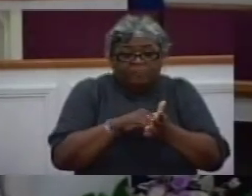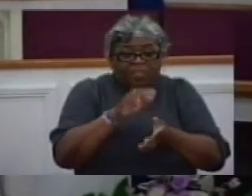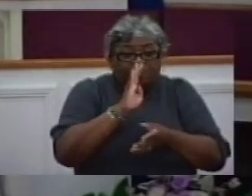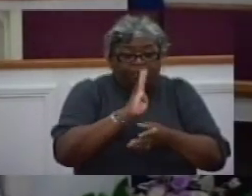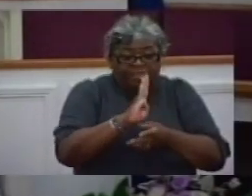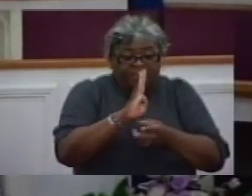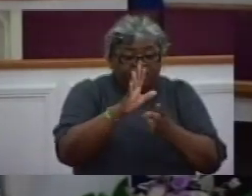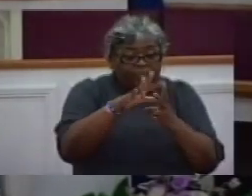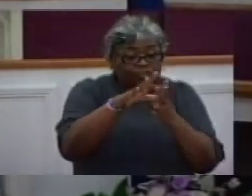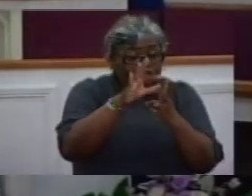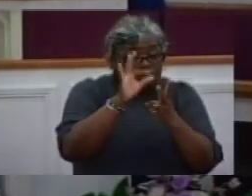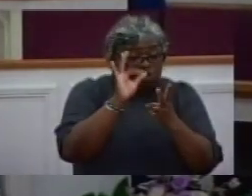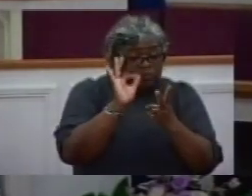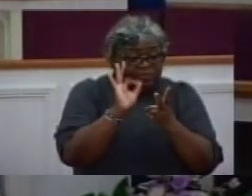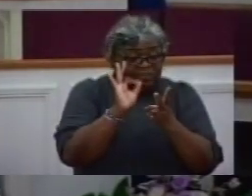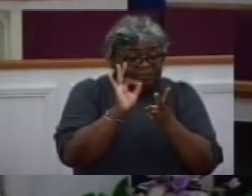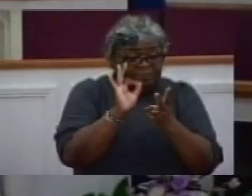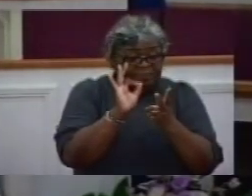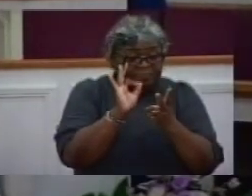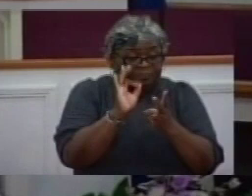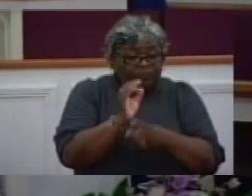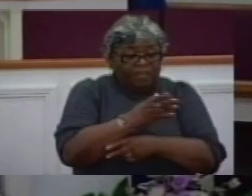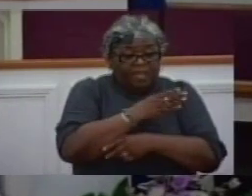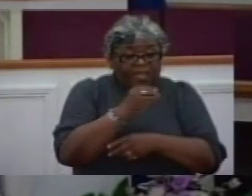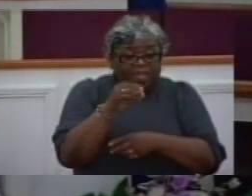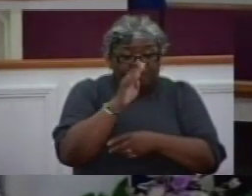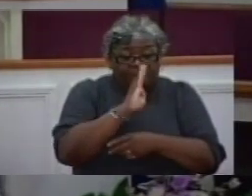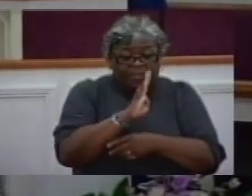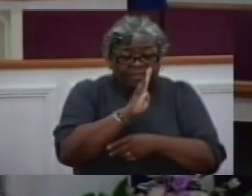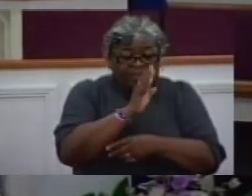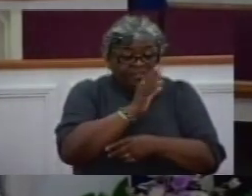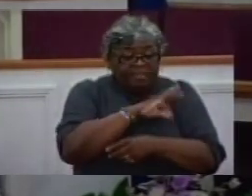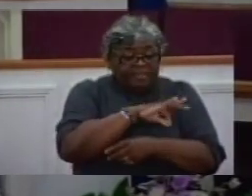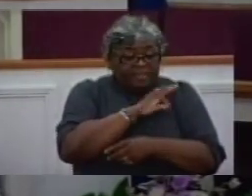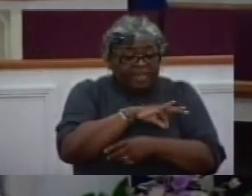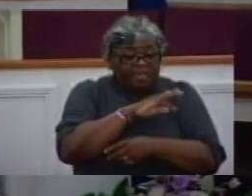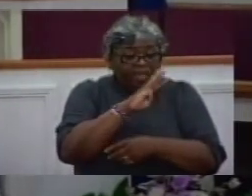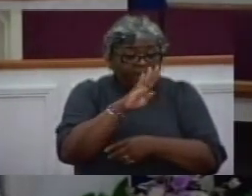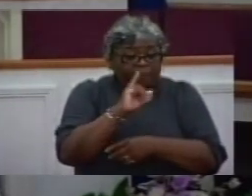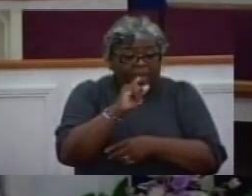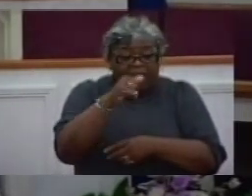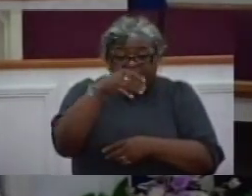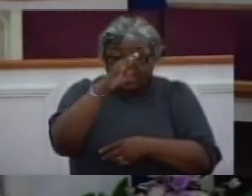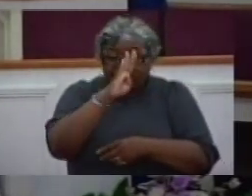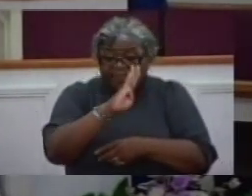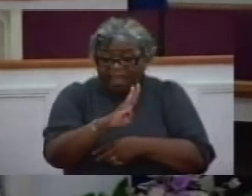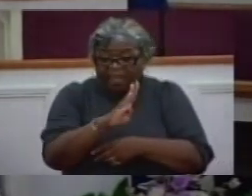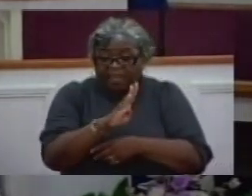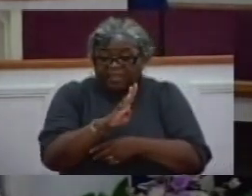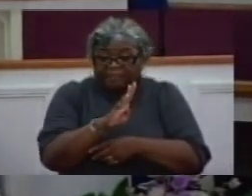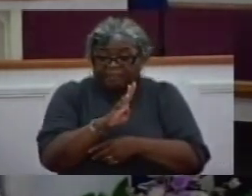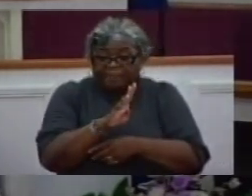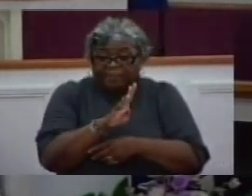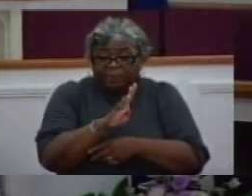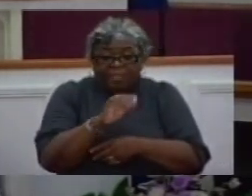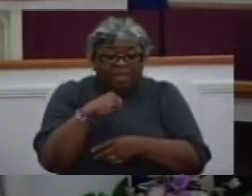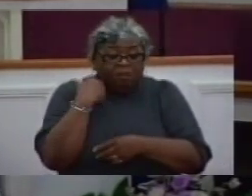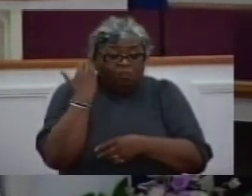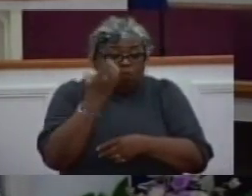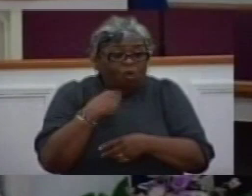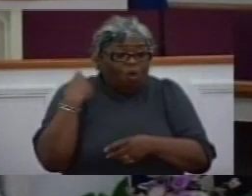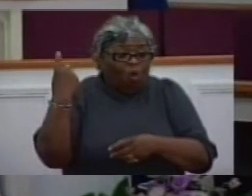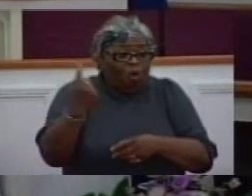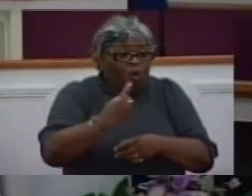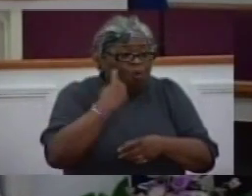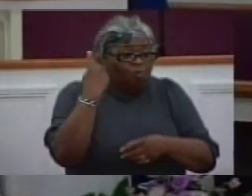Being chosen and being elected by God will